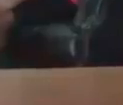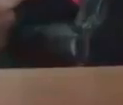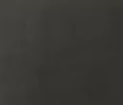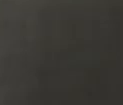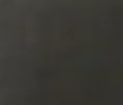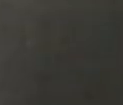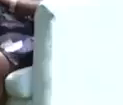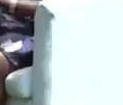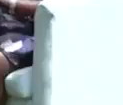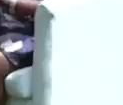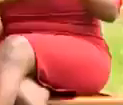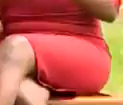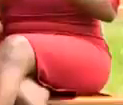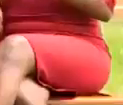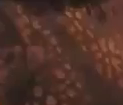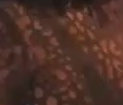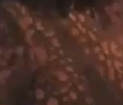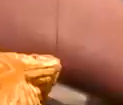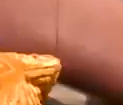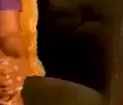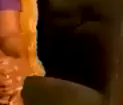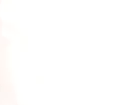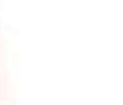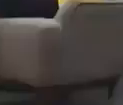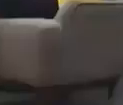I've sat on many benches,